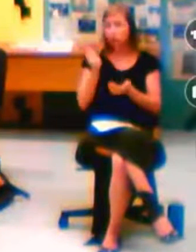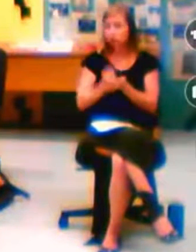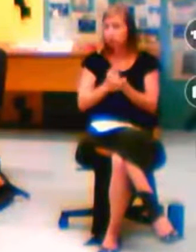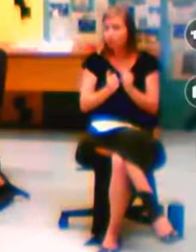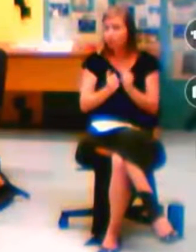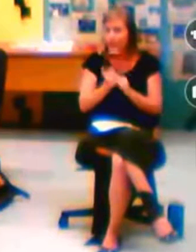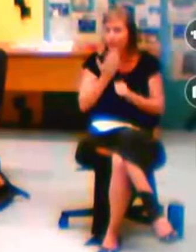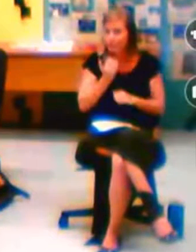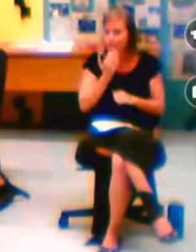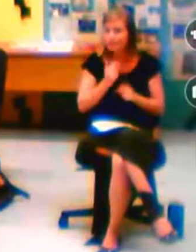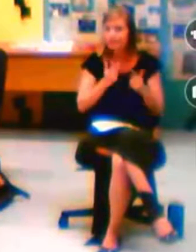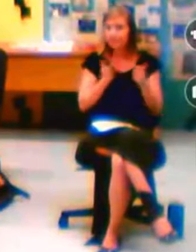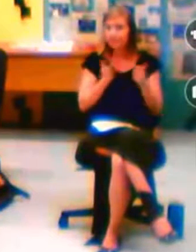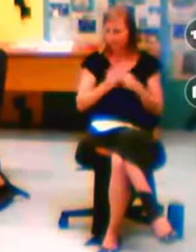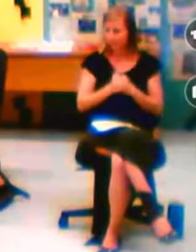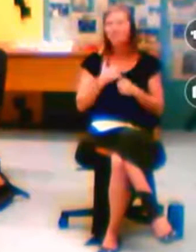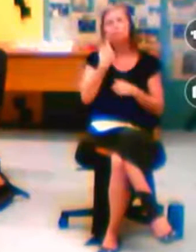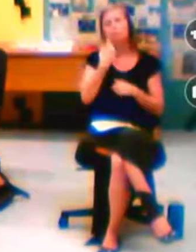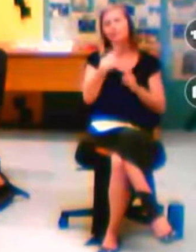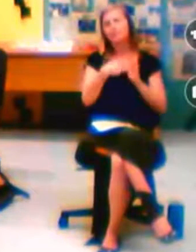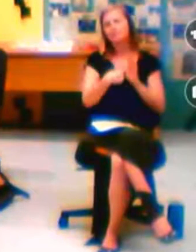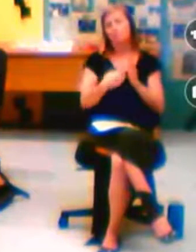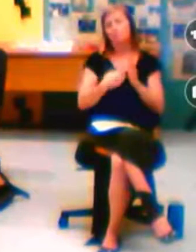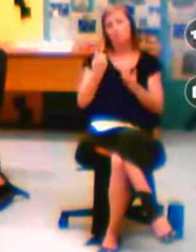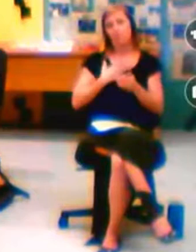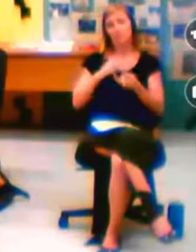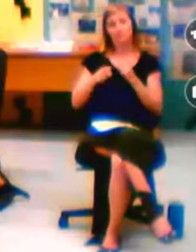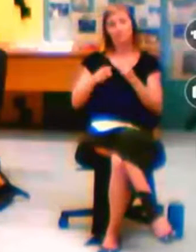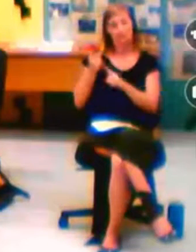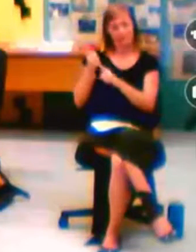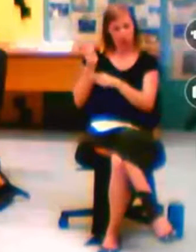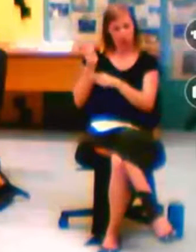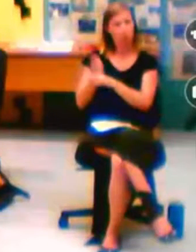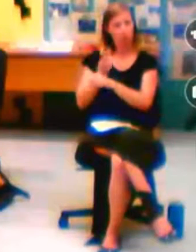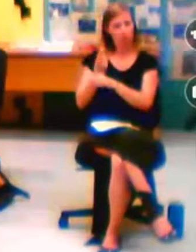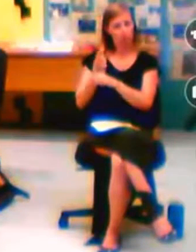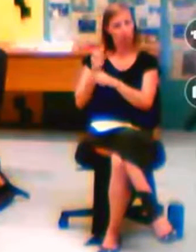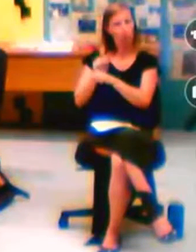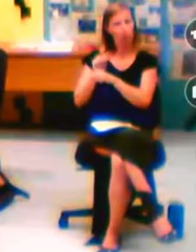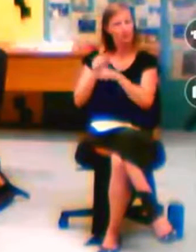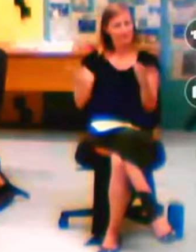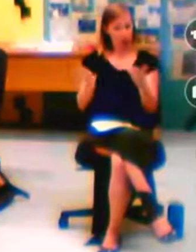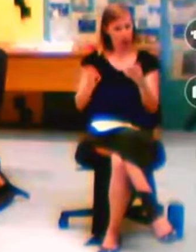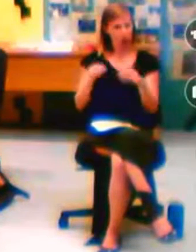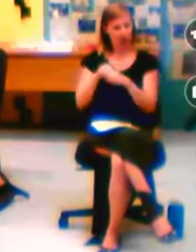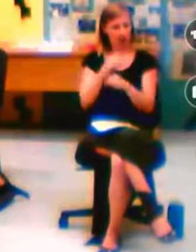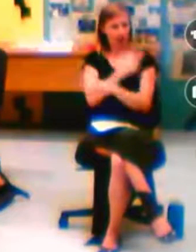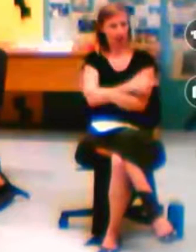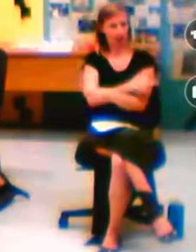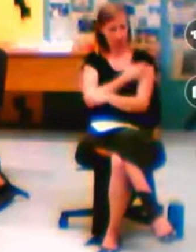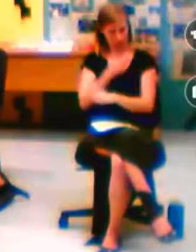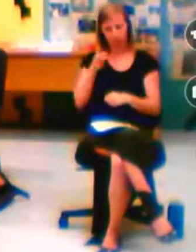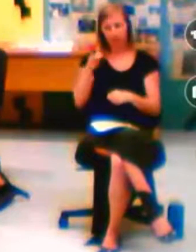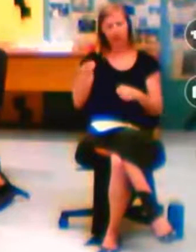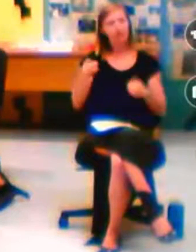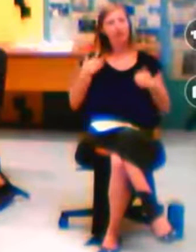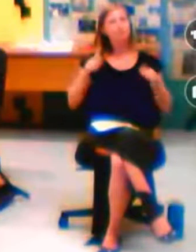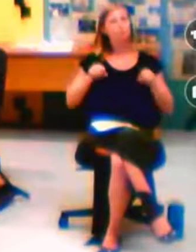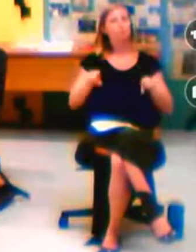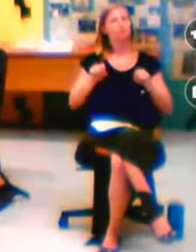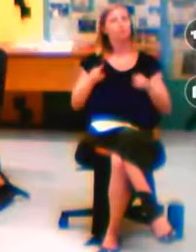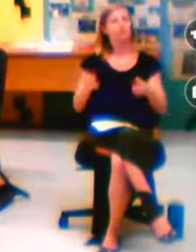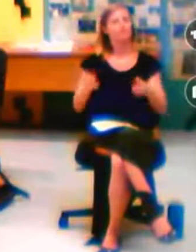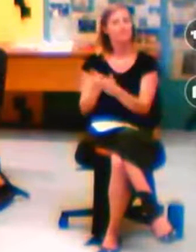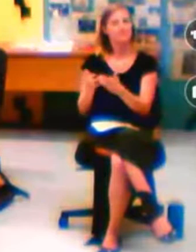has better disability health in some sense, has fewer disabled people, better treatment of diabetics, and on and on